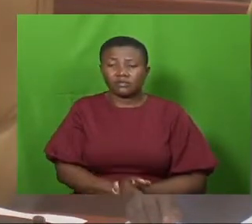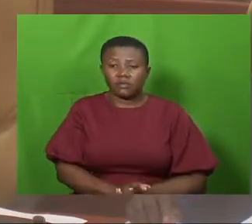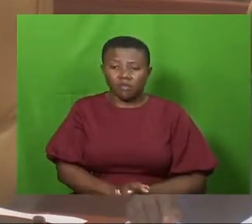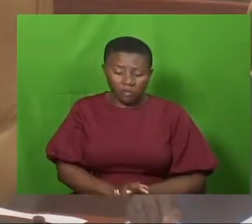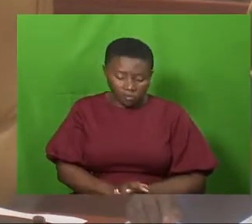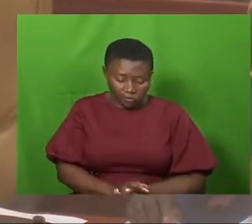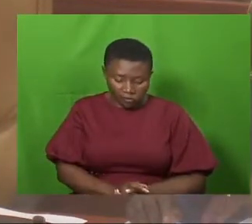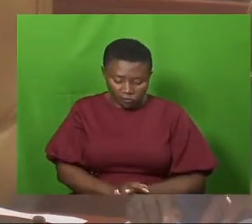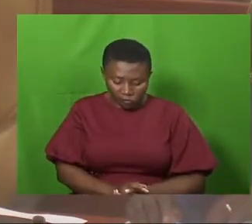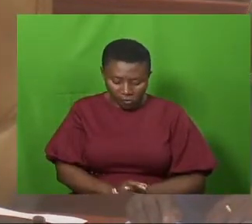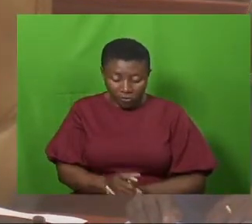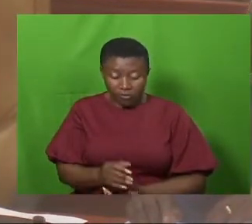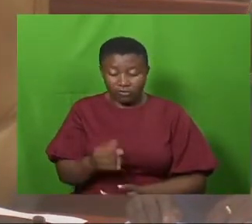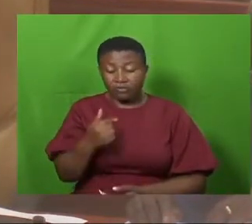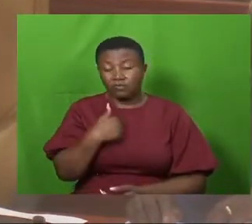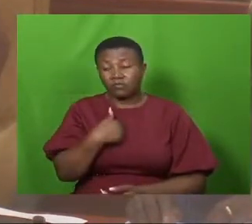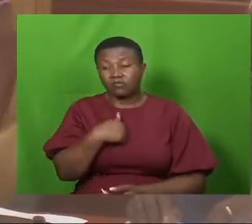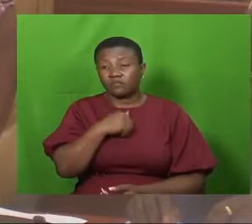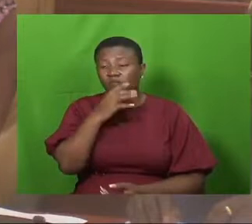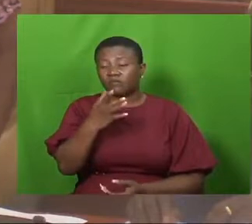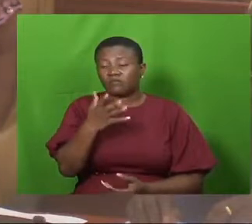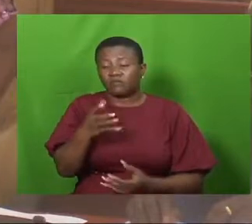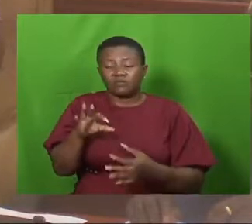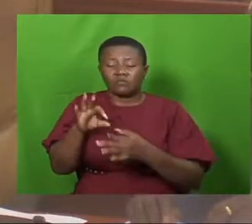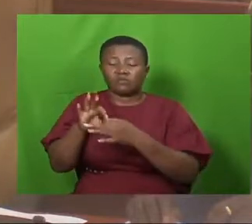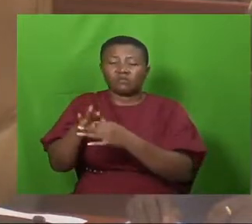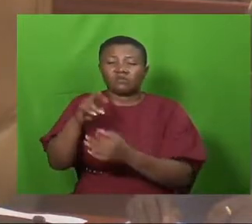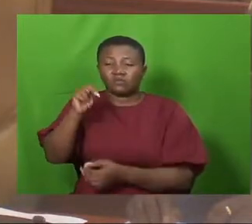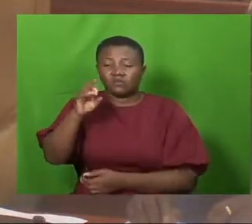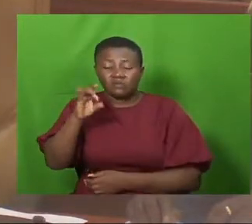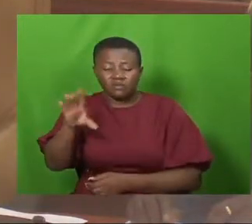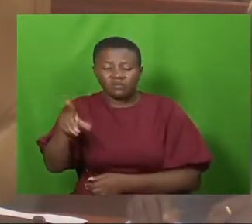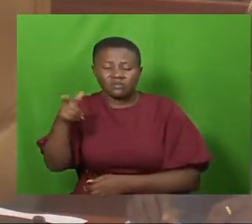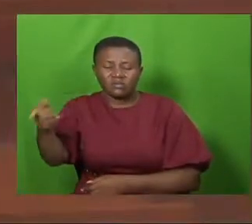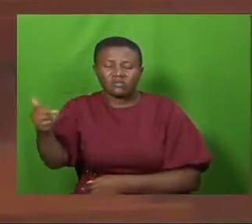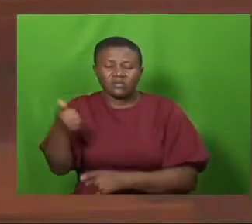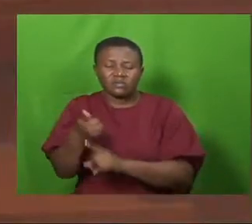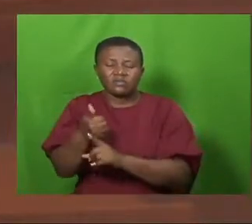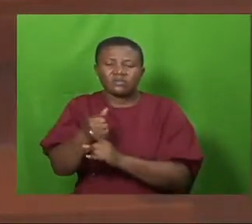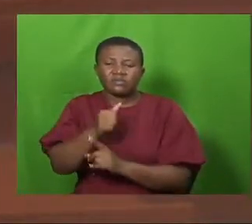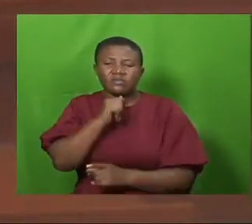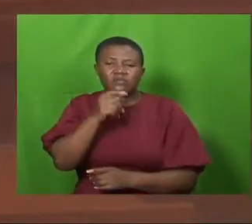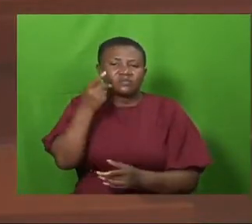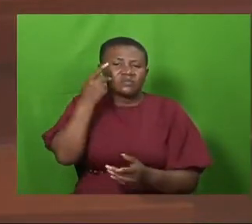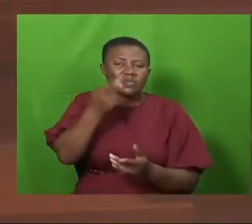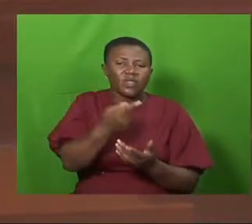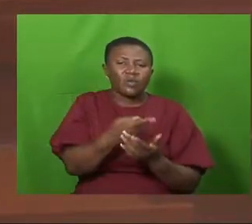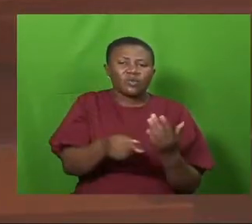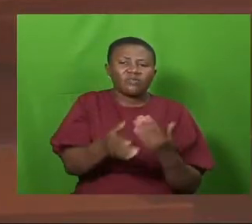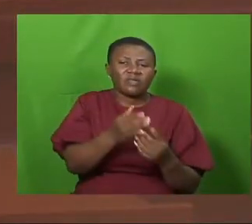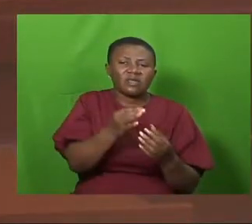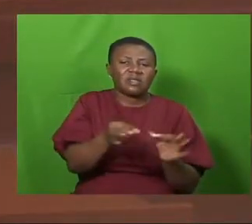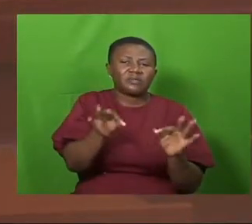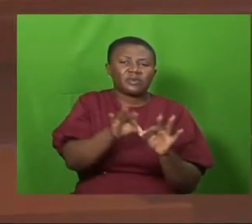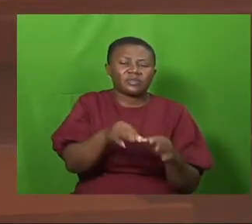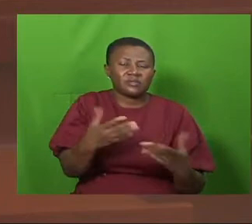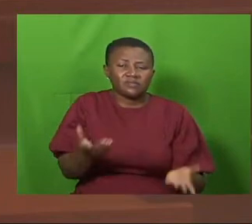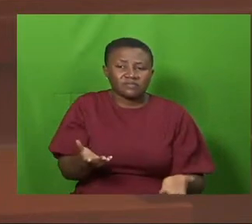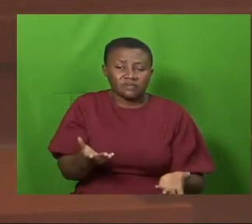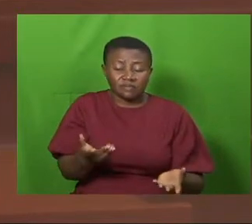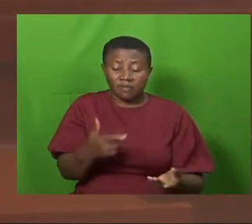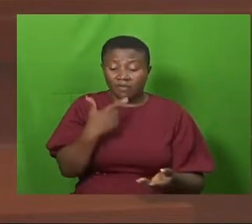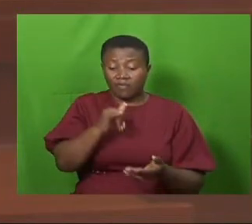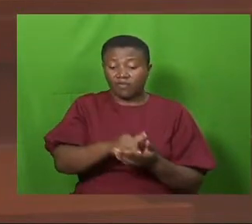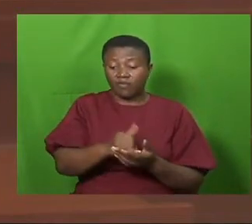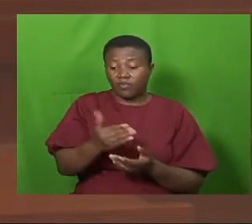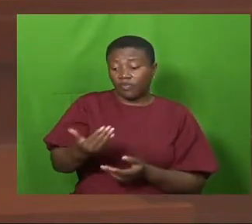so I would not be like our friends on the other side who never see anything good that anyone else has done by themselves, and say that the previous